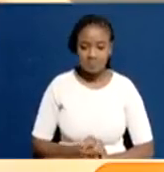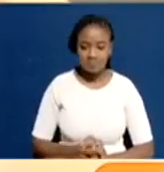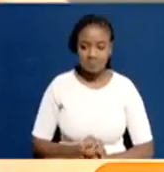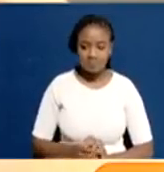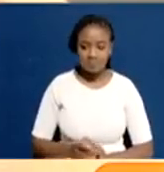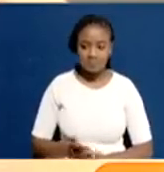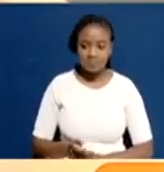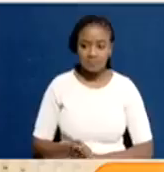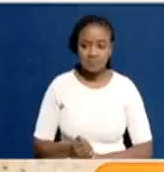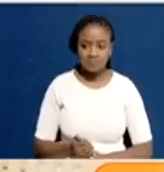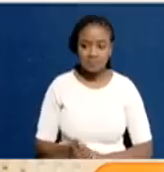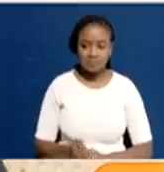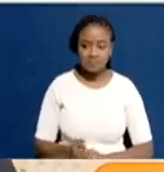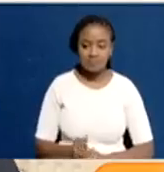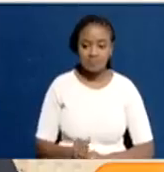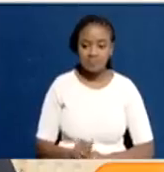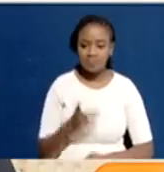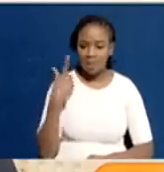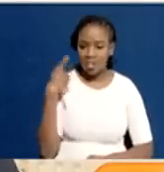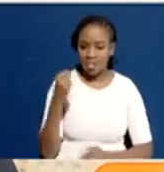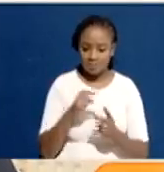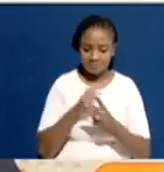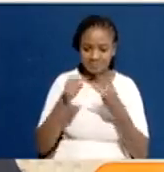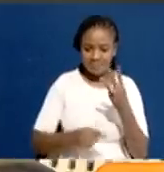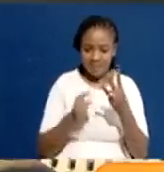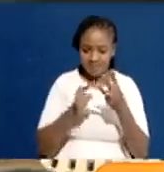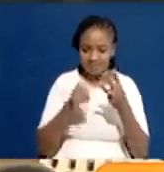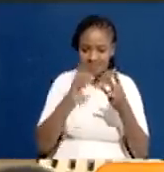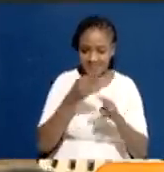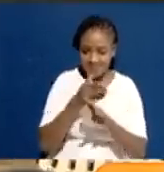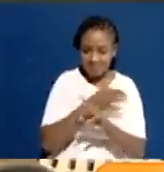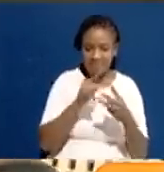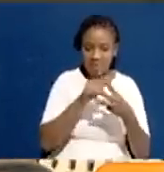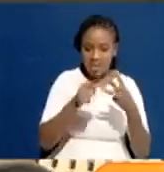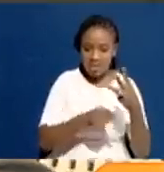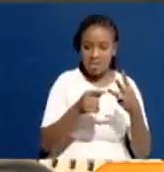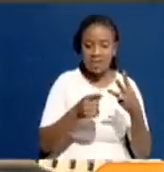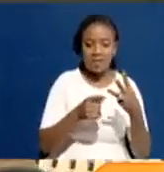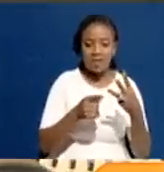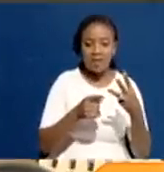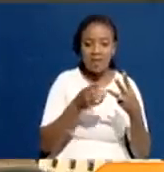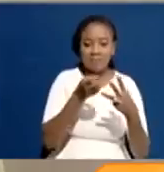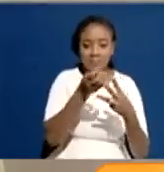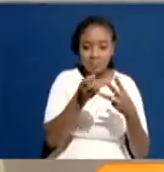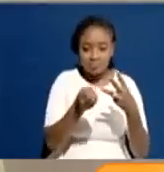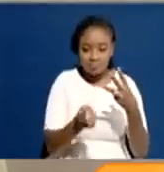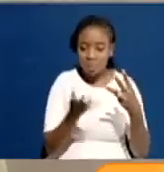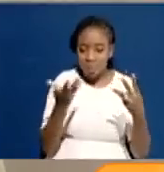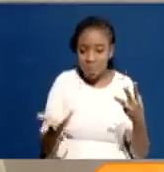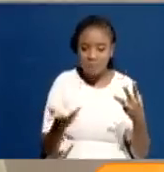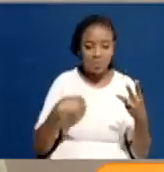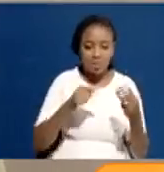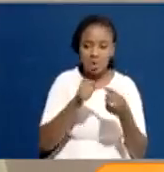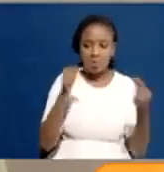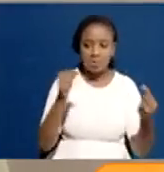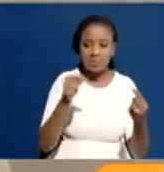Pilots Association, the latest to object to the finance bill, citing taxation anomalies. There are so many